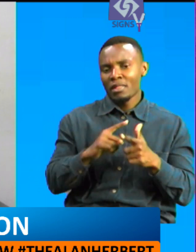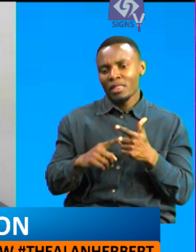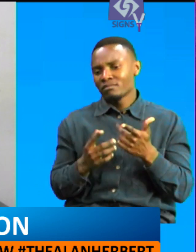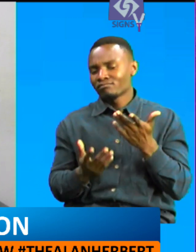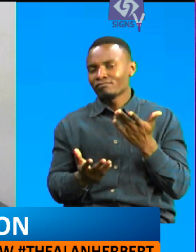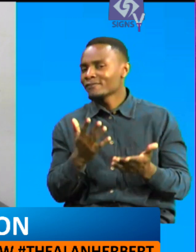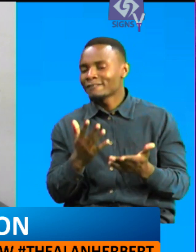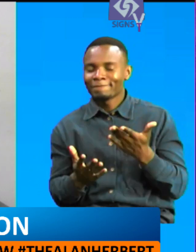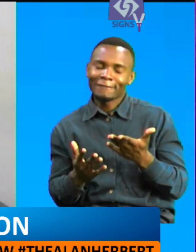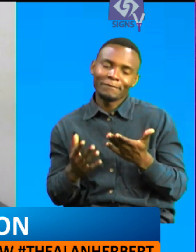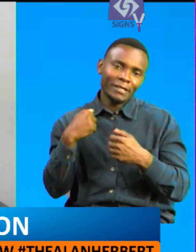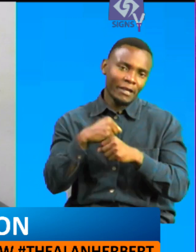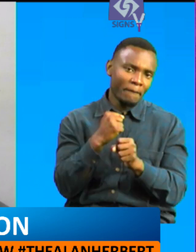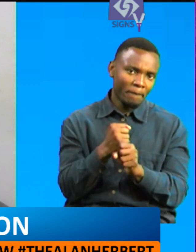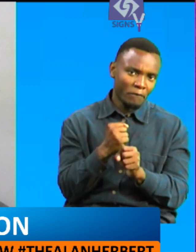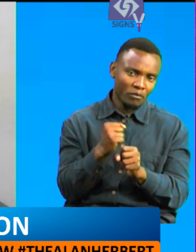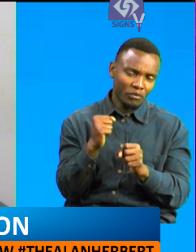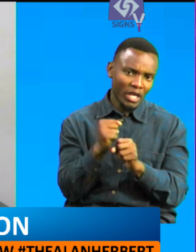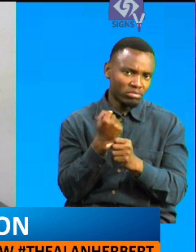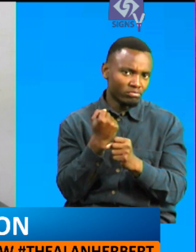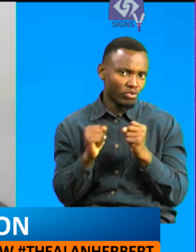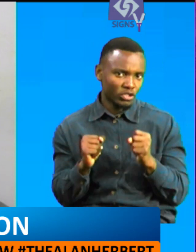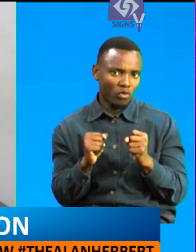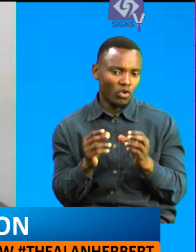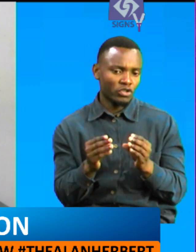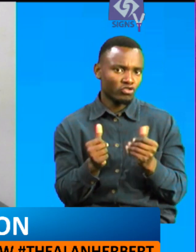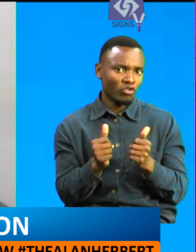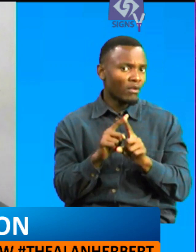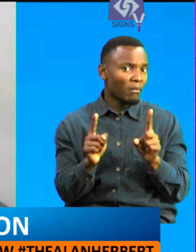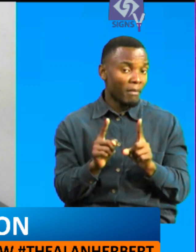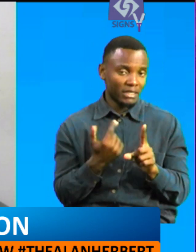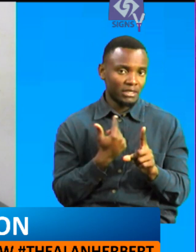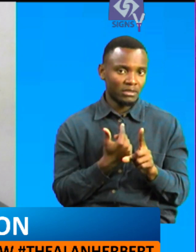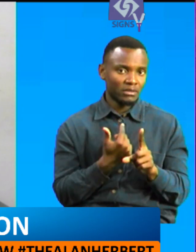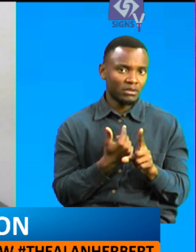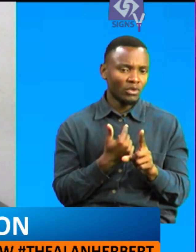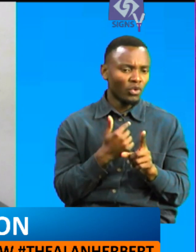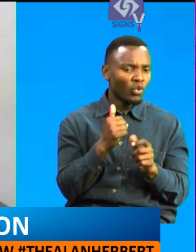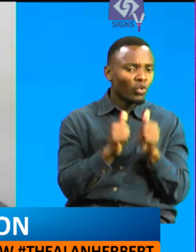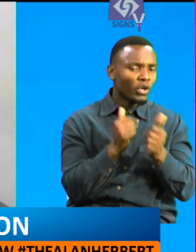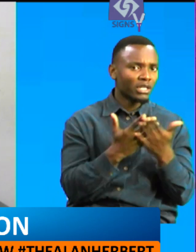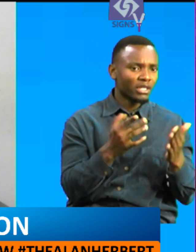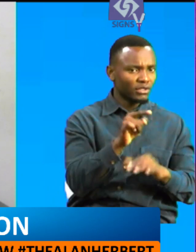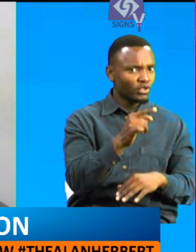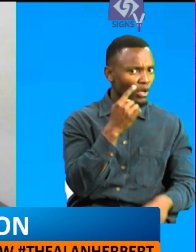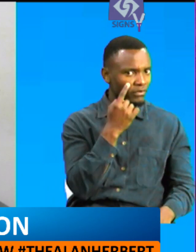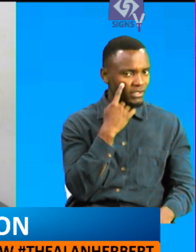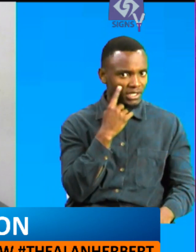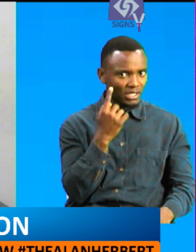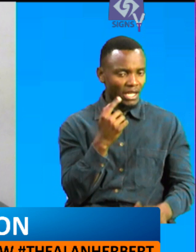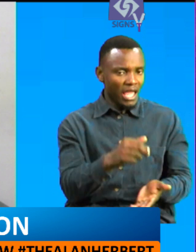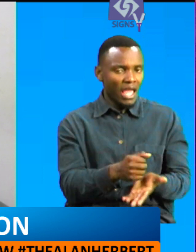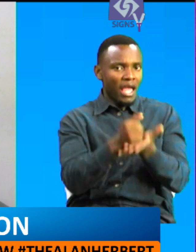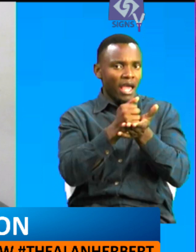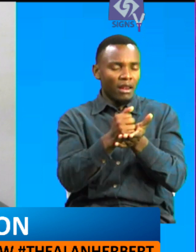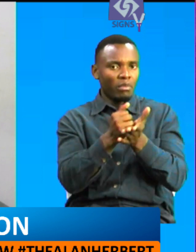much probably might be done to assist you. But which are some of those things that you've seen work for